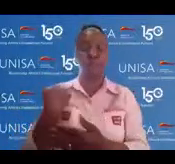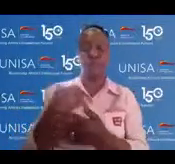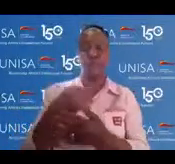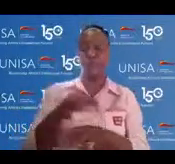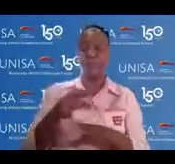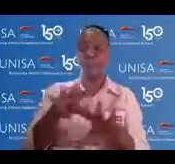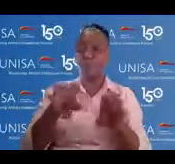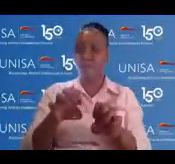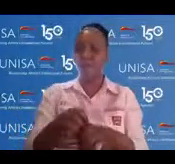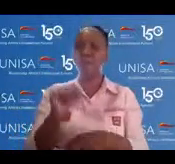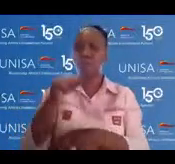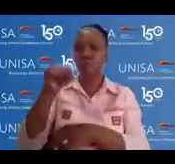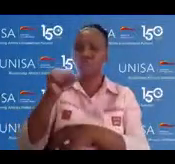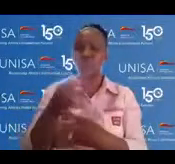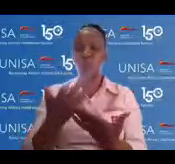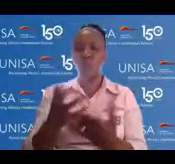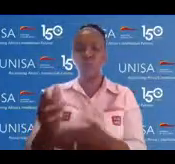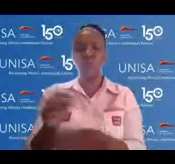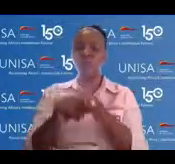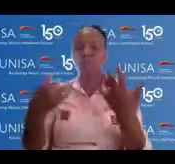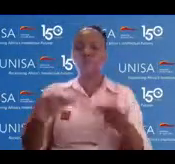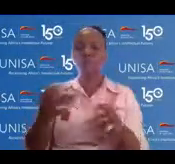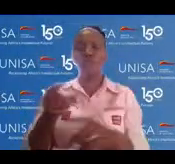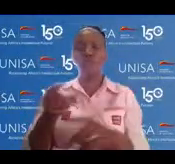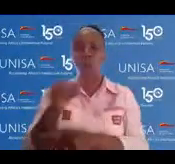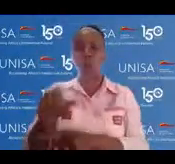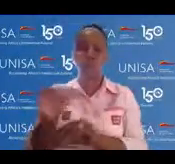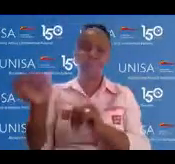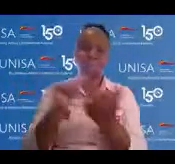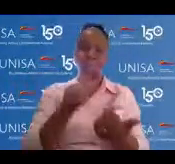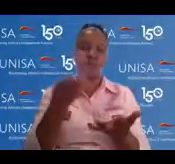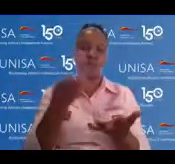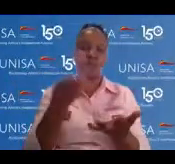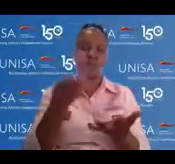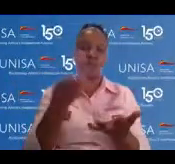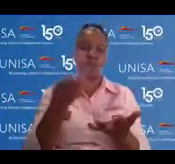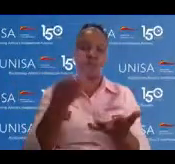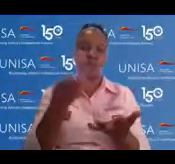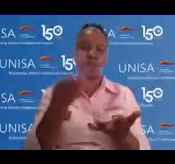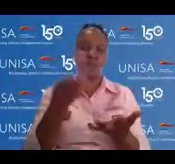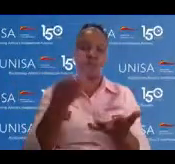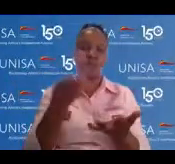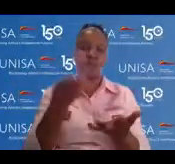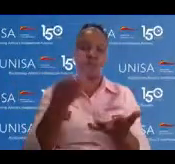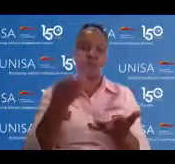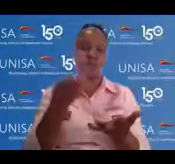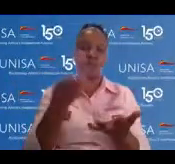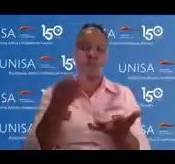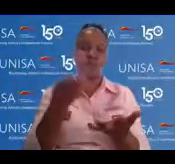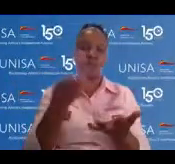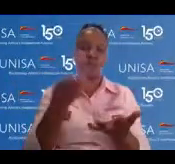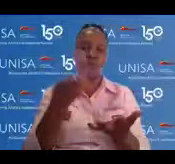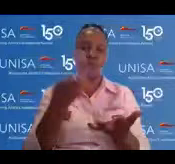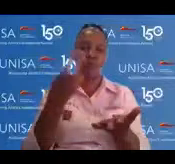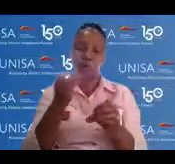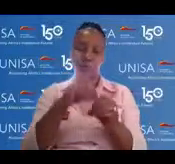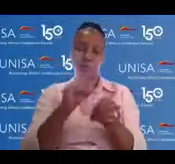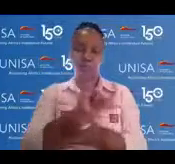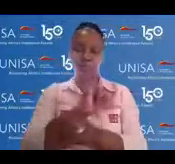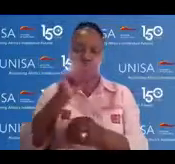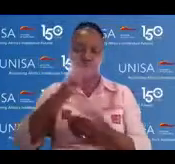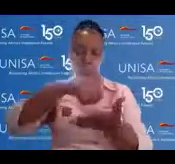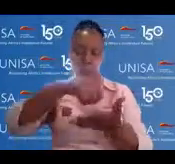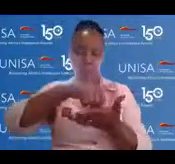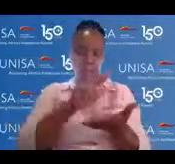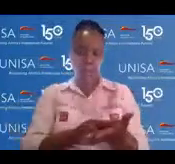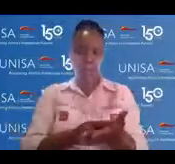not necessary for you to go through the registration process. You are simply just going to log into your app. But what is